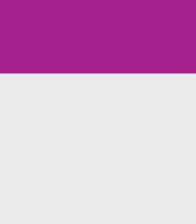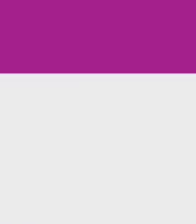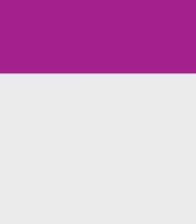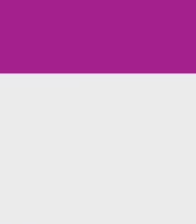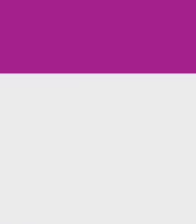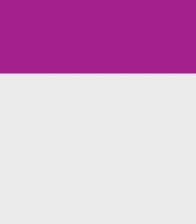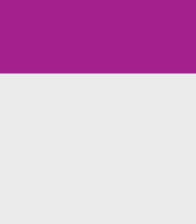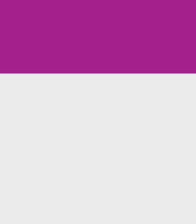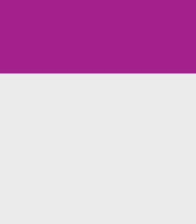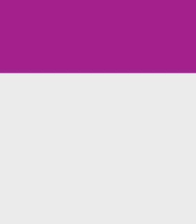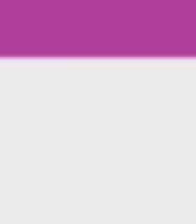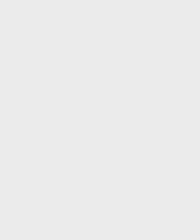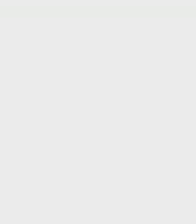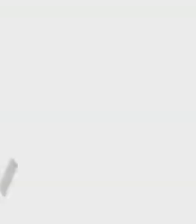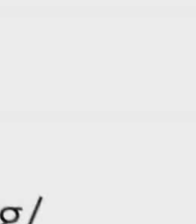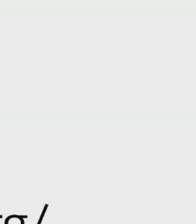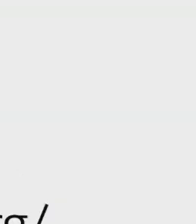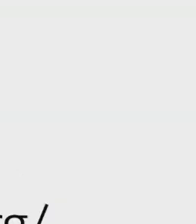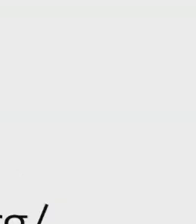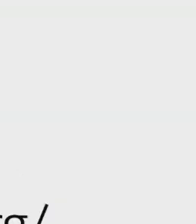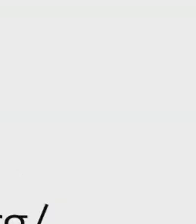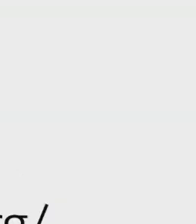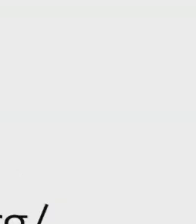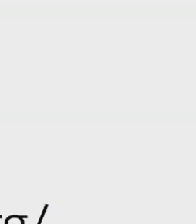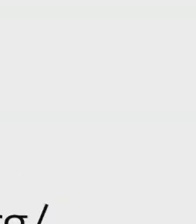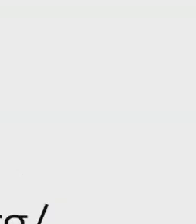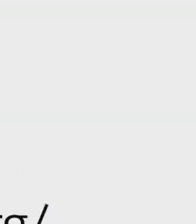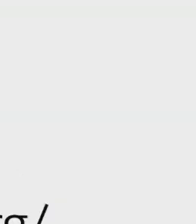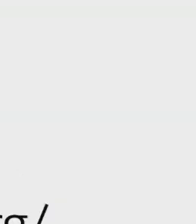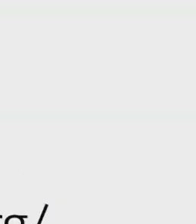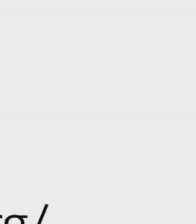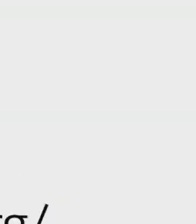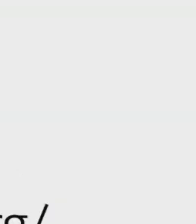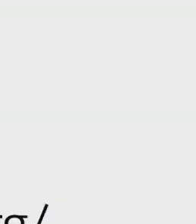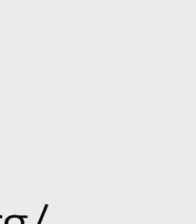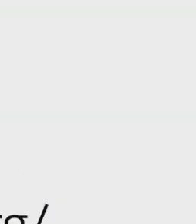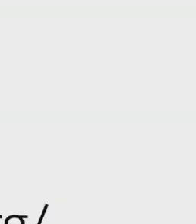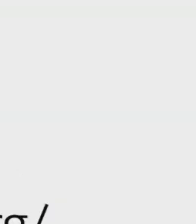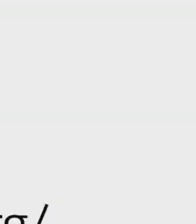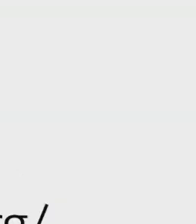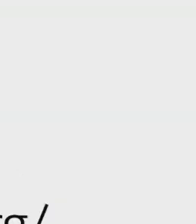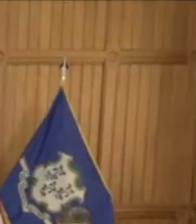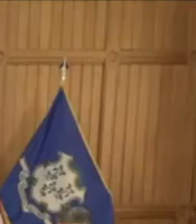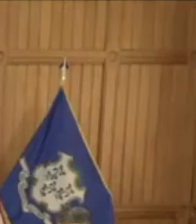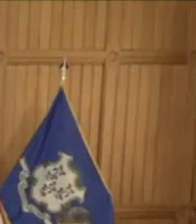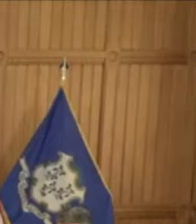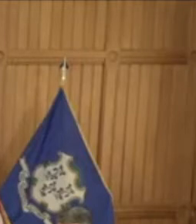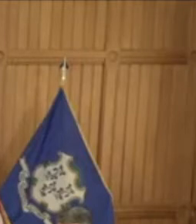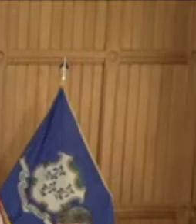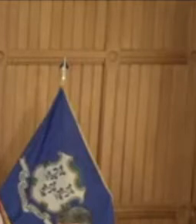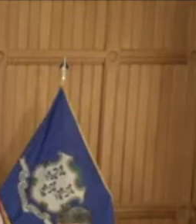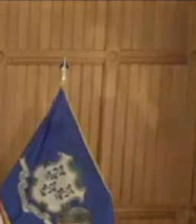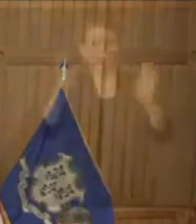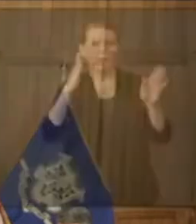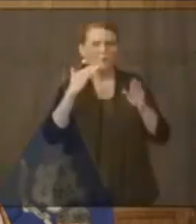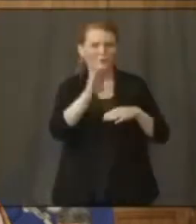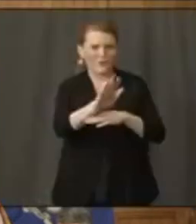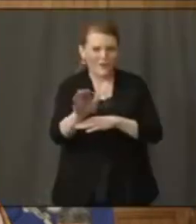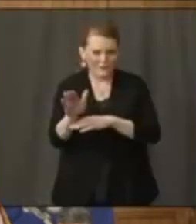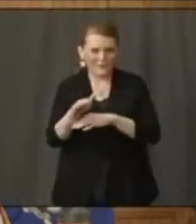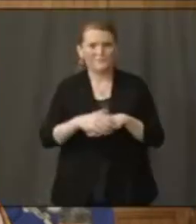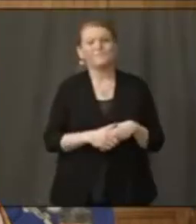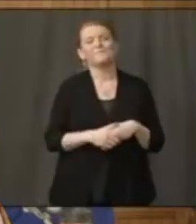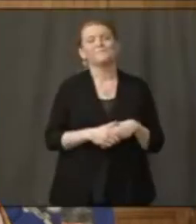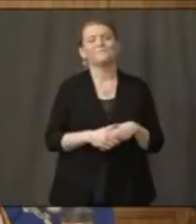For the latest COVID-19 news and updates, visit Hartford HealthCare's coronavirus website. All right, good afternoon, everybody. I'm here